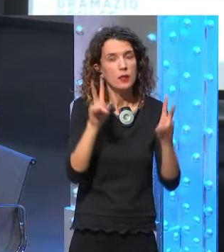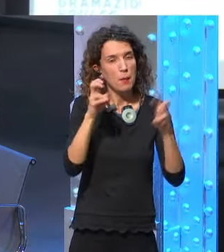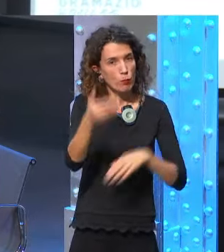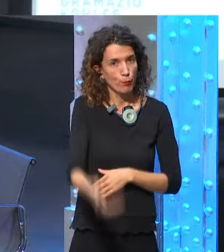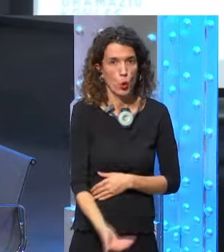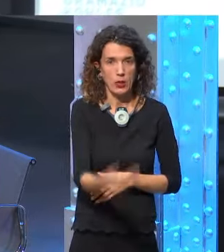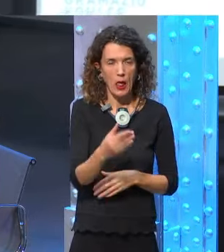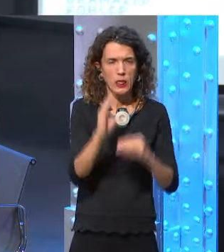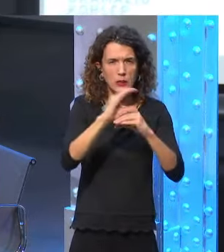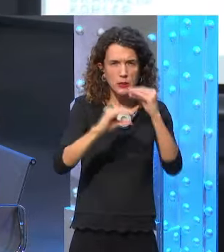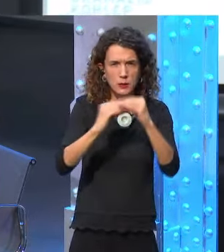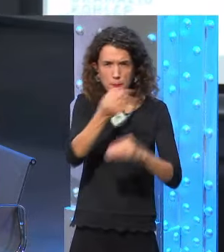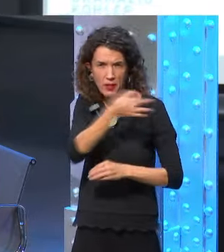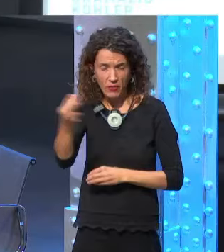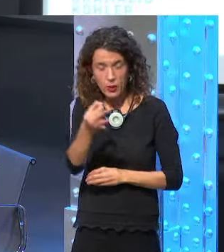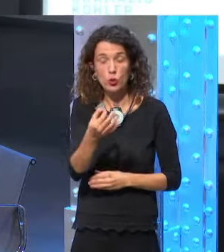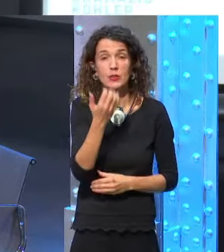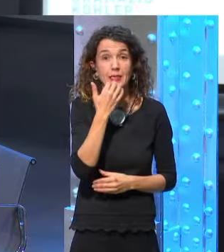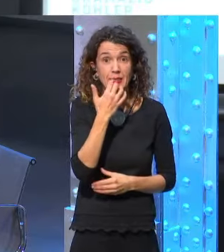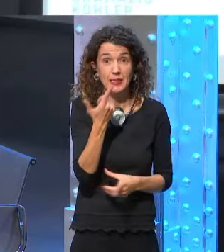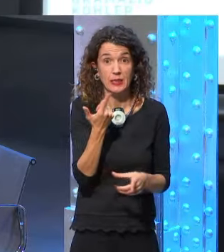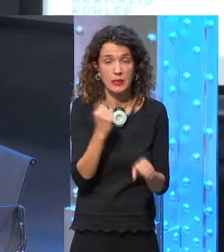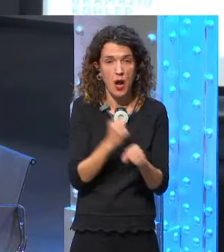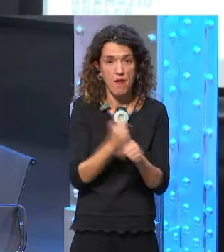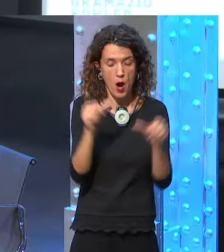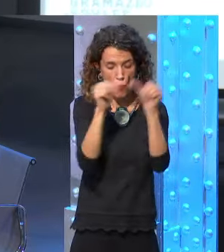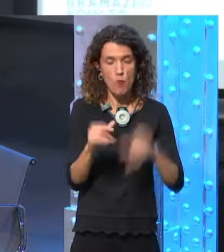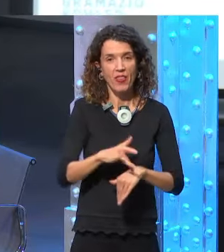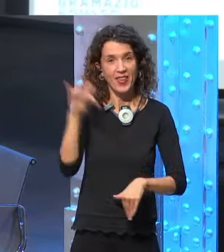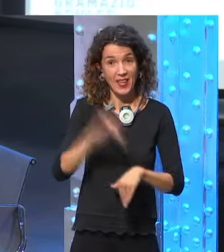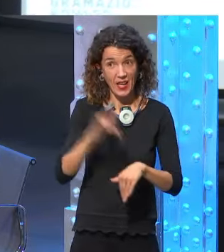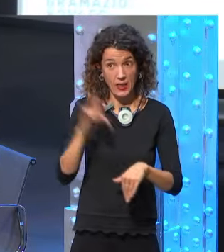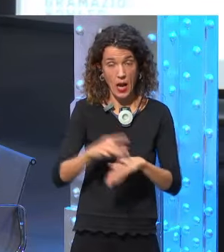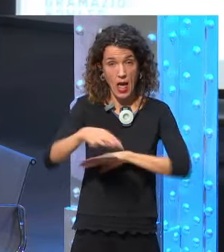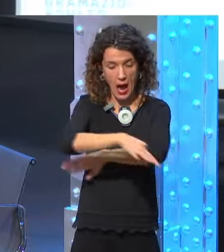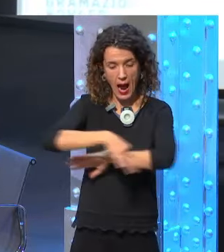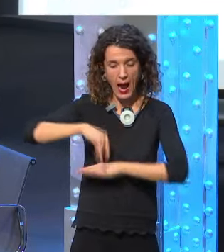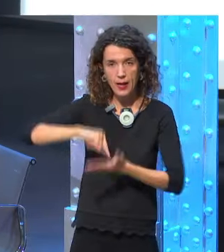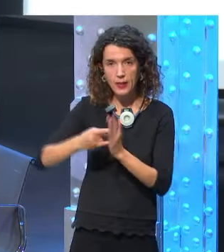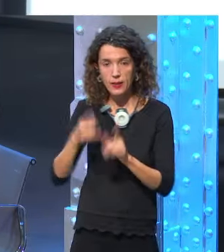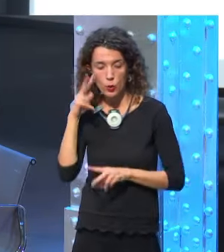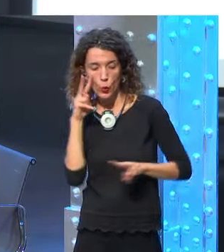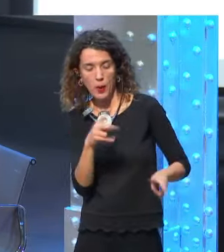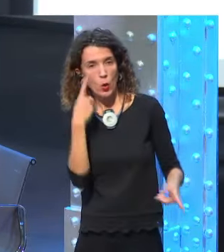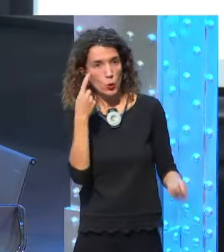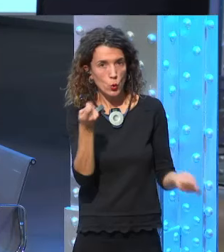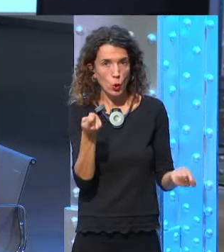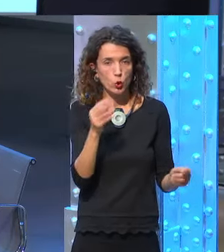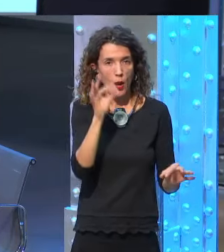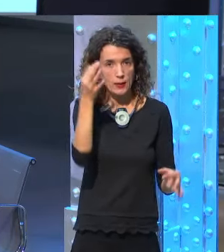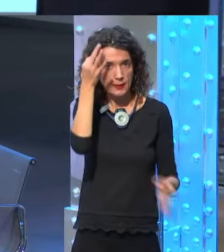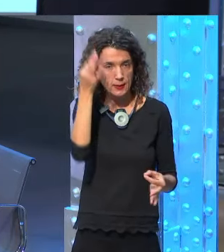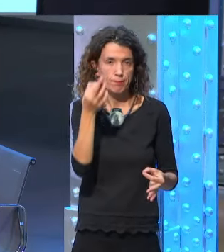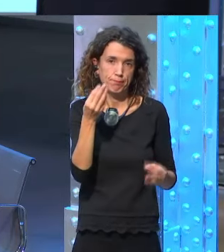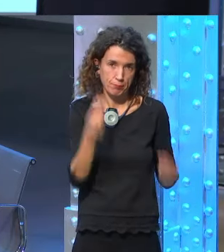work digitally, I think the architect still needs a very careful eye to see what happens in the physical. So it's all